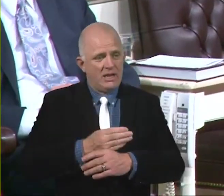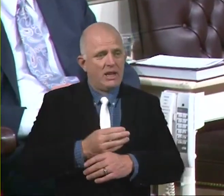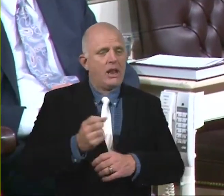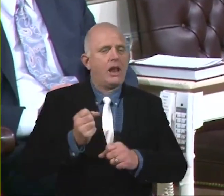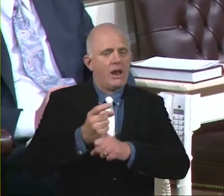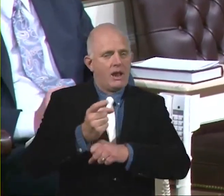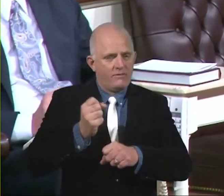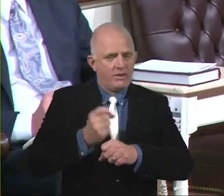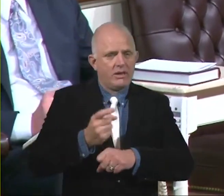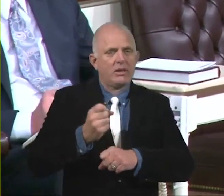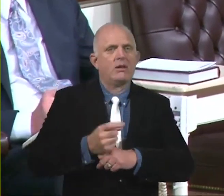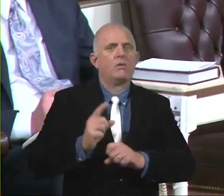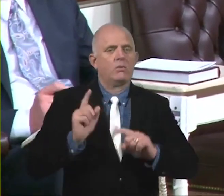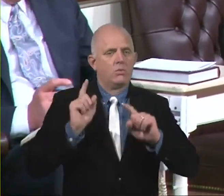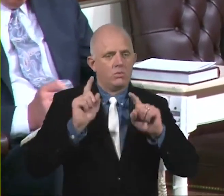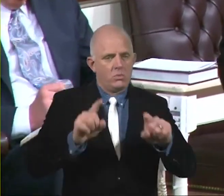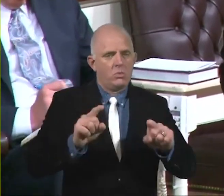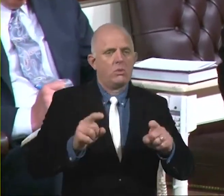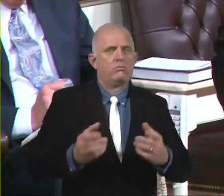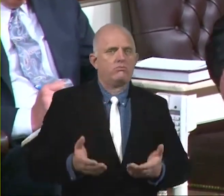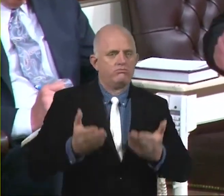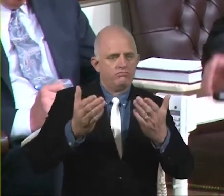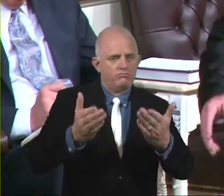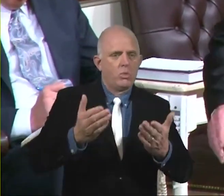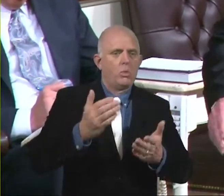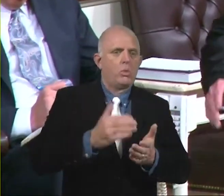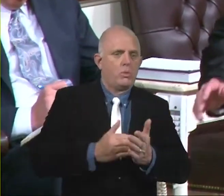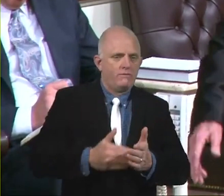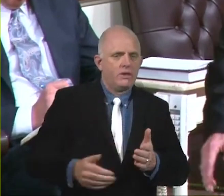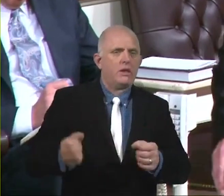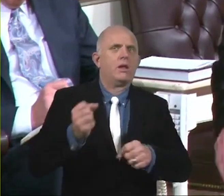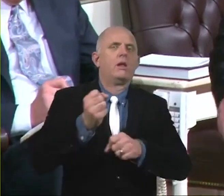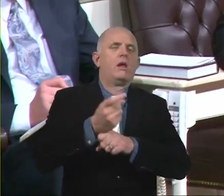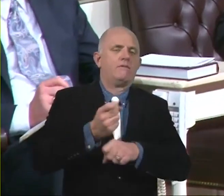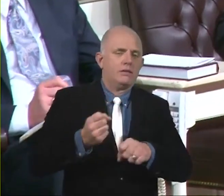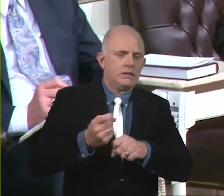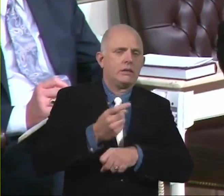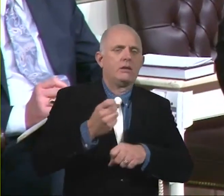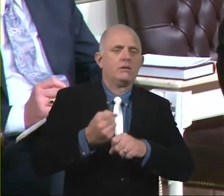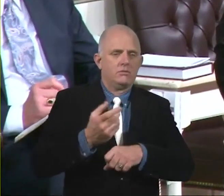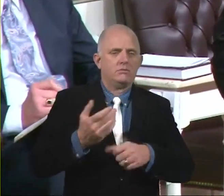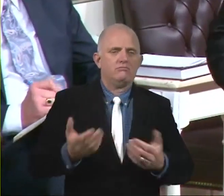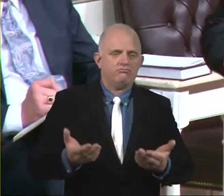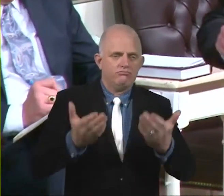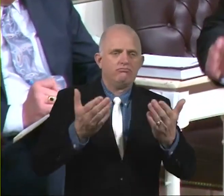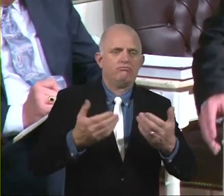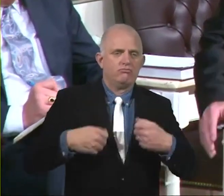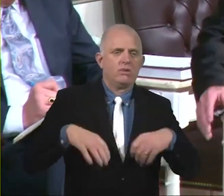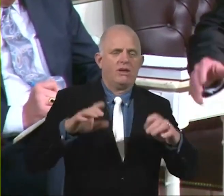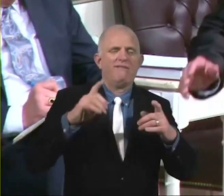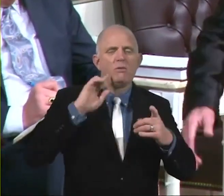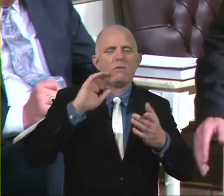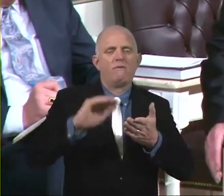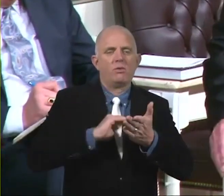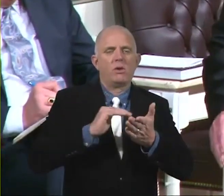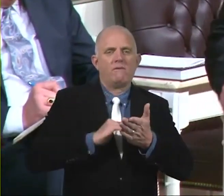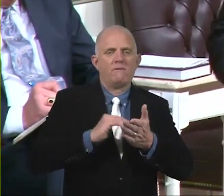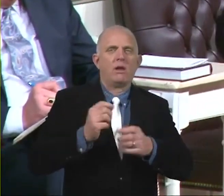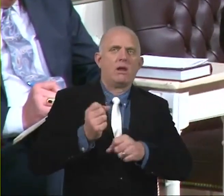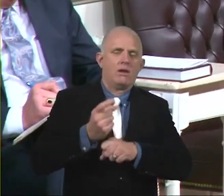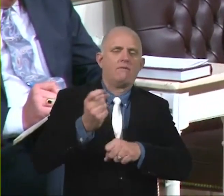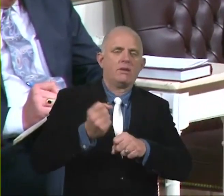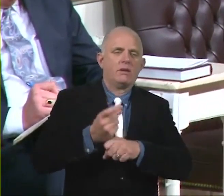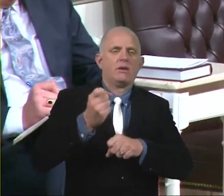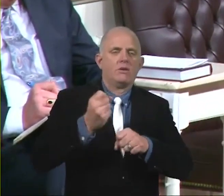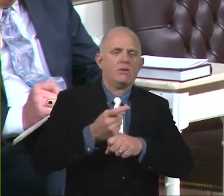be dedicated again and again and again and again. And they had to have an atonement day again and again. Atonement,